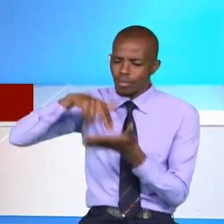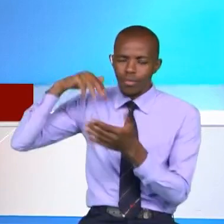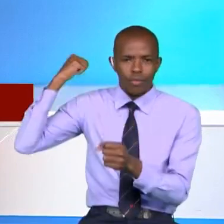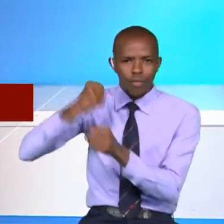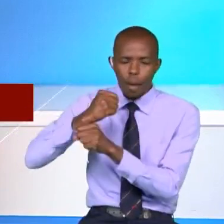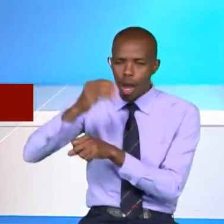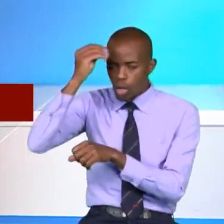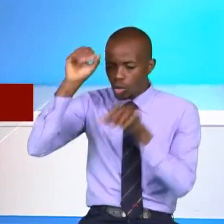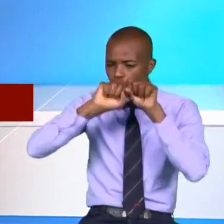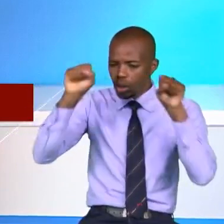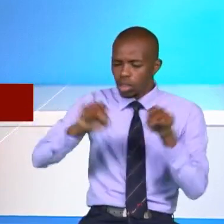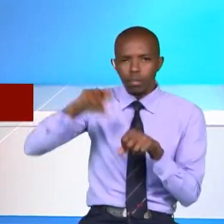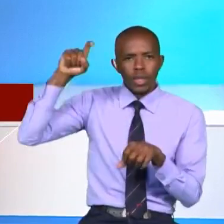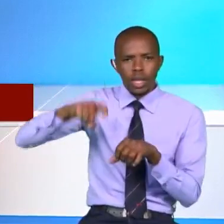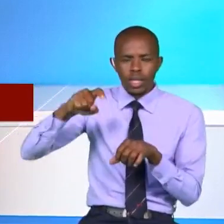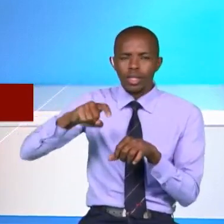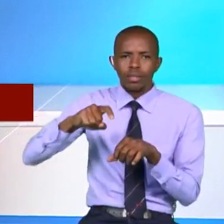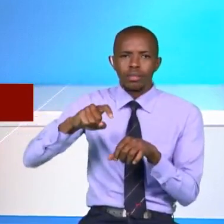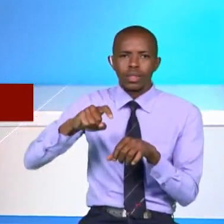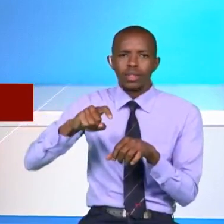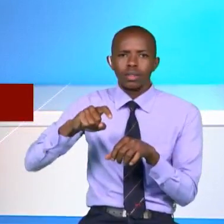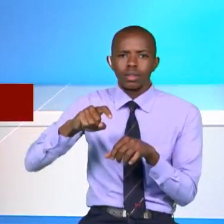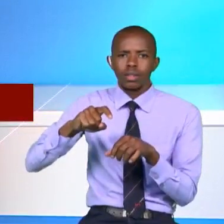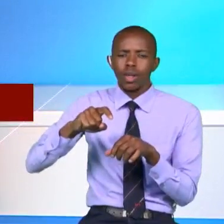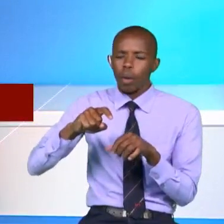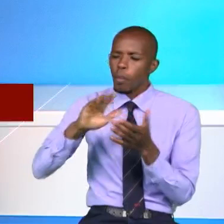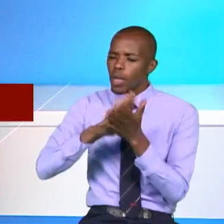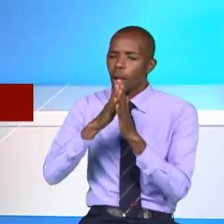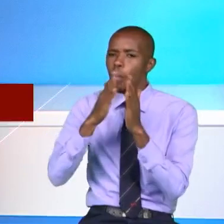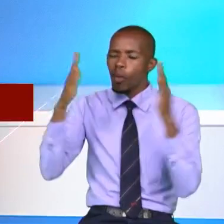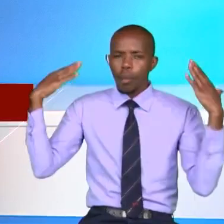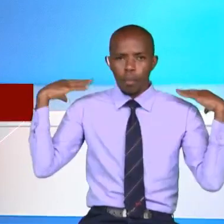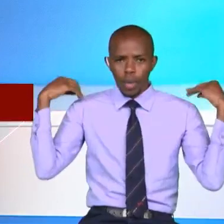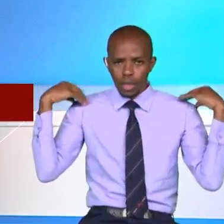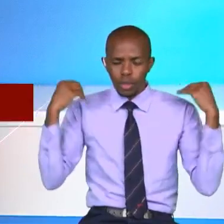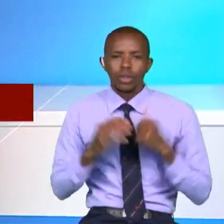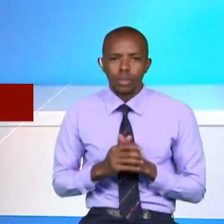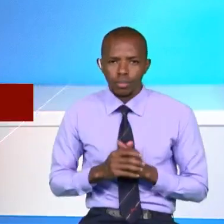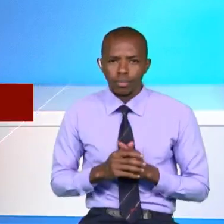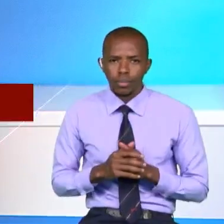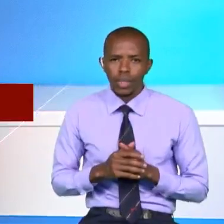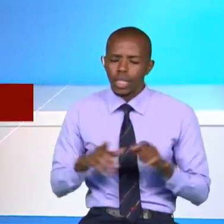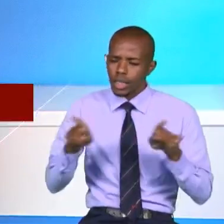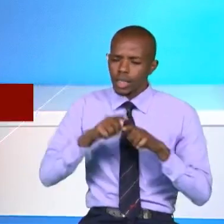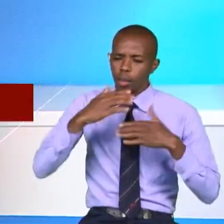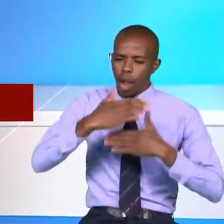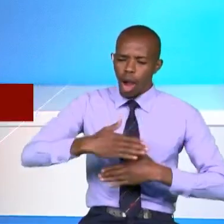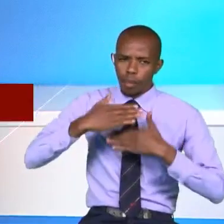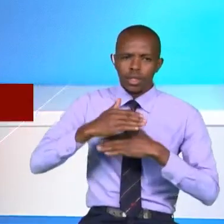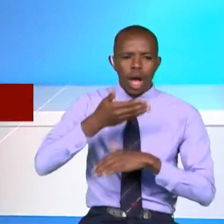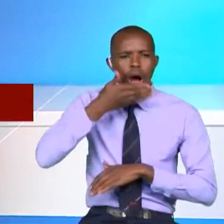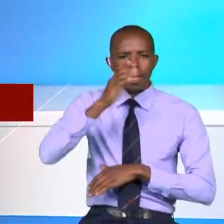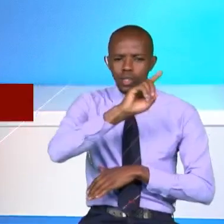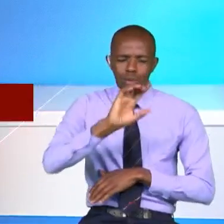our education system needs to be overhauled. It needs to be more practical. It needs to be able to appreciate that. You're not answering the question.